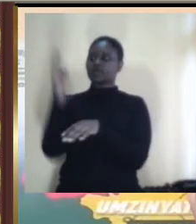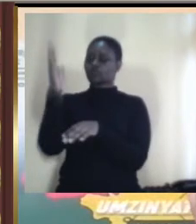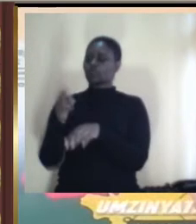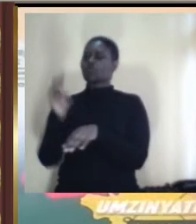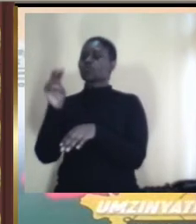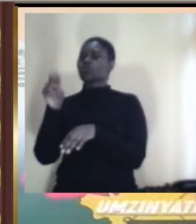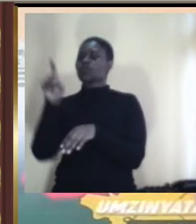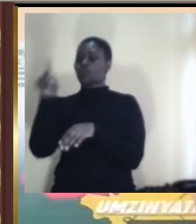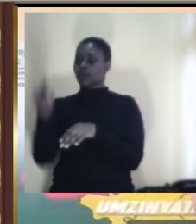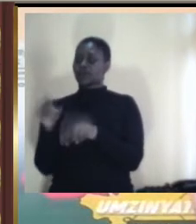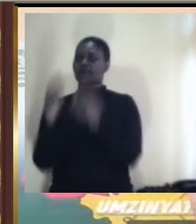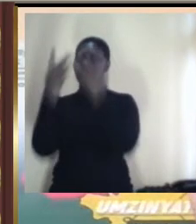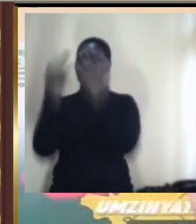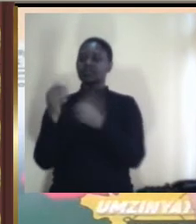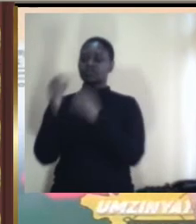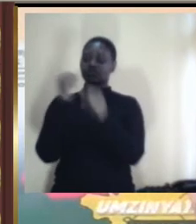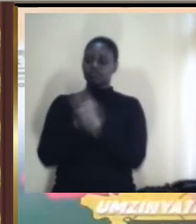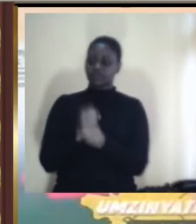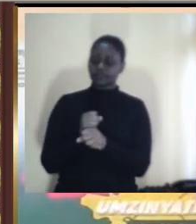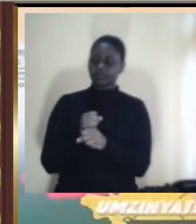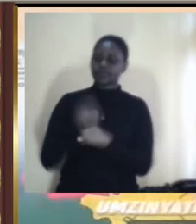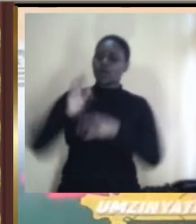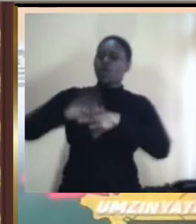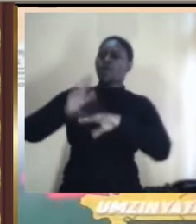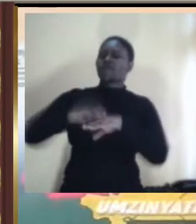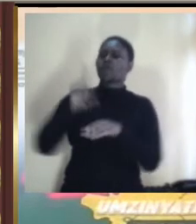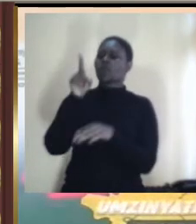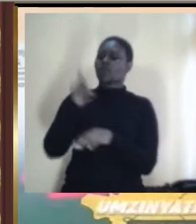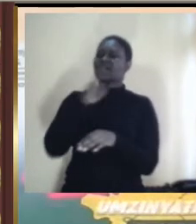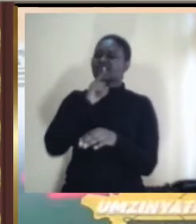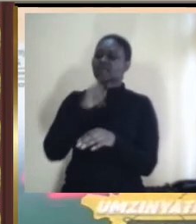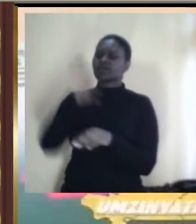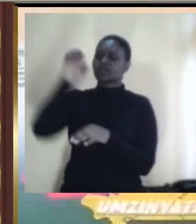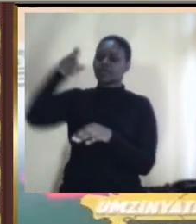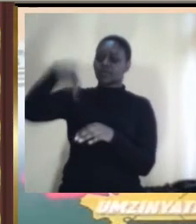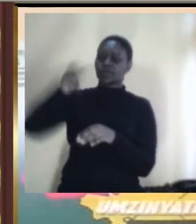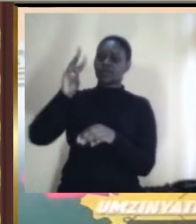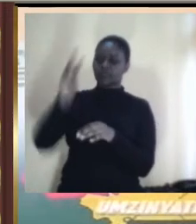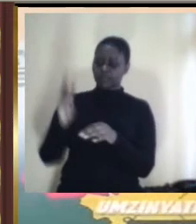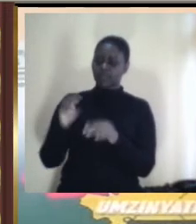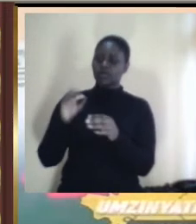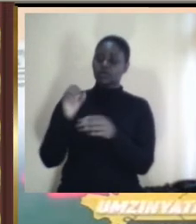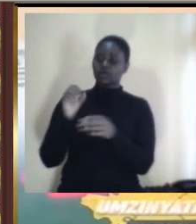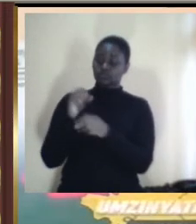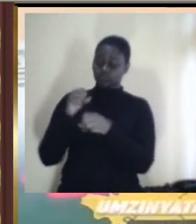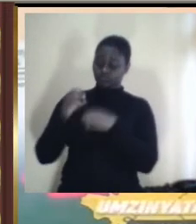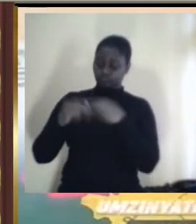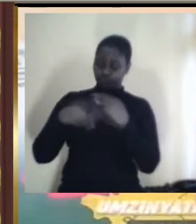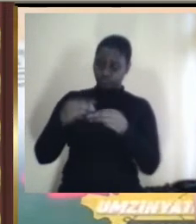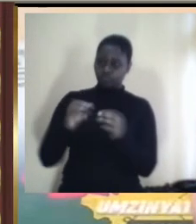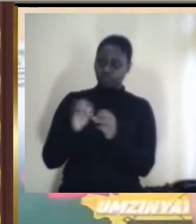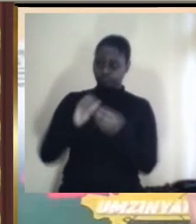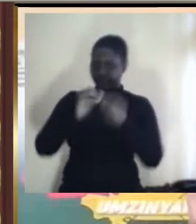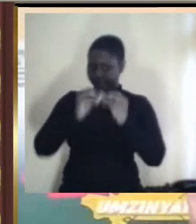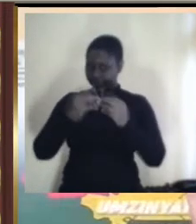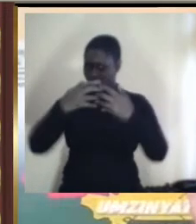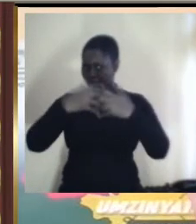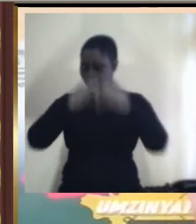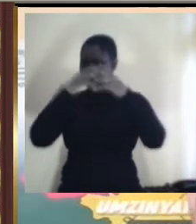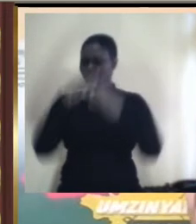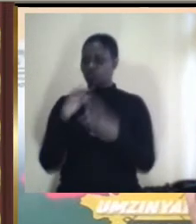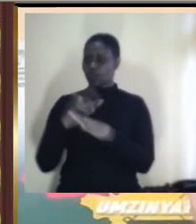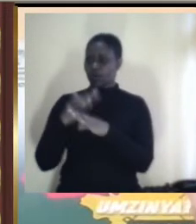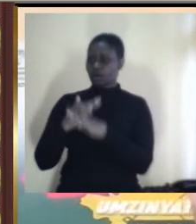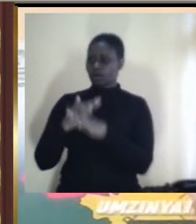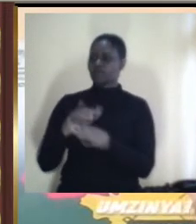2019-2021 financial year, and over 1,000 EPWP jobs opportunities were created.